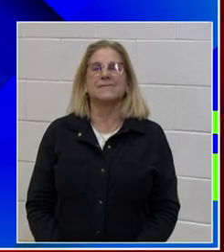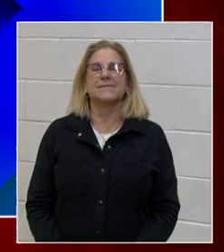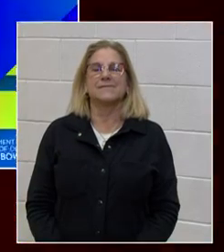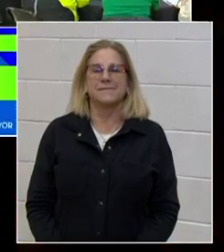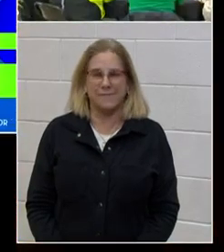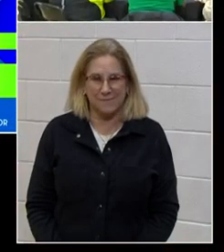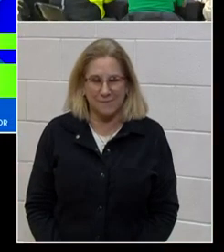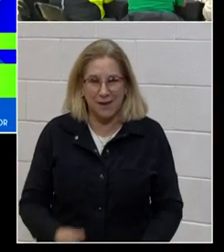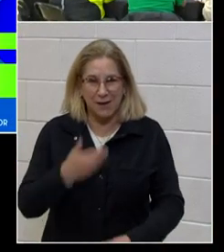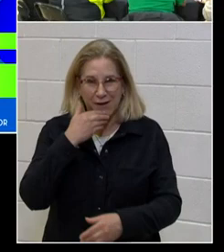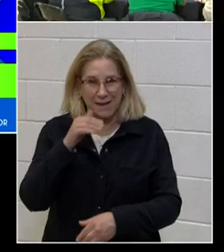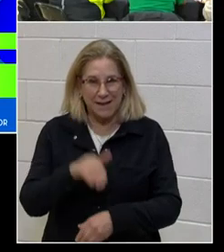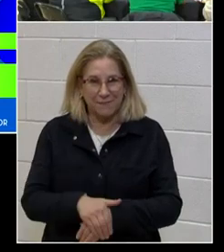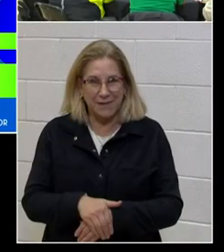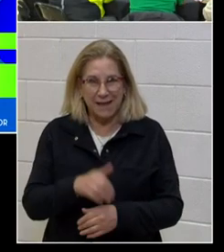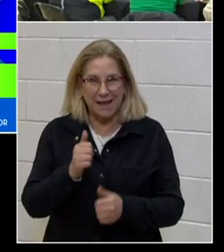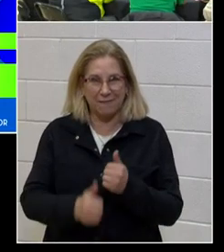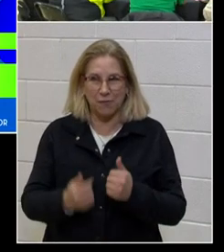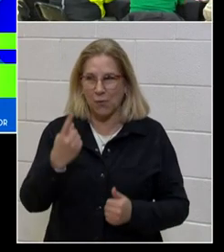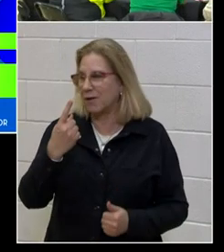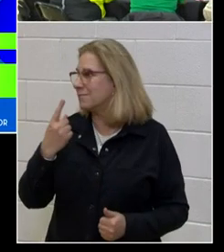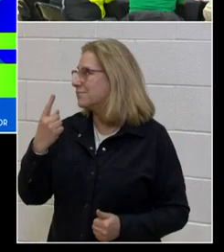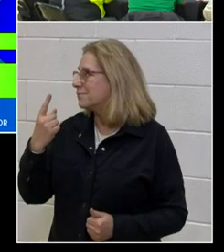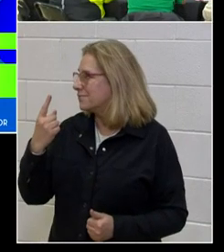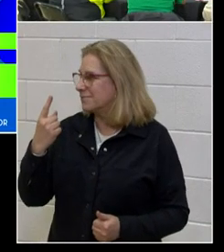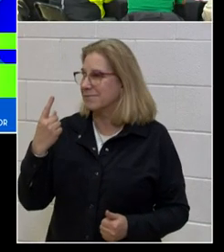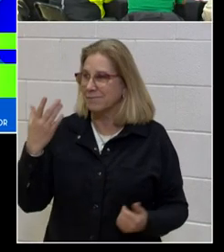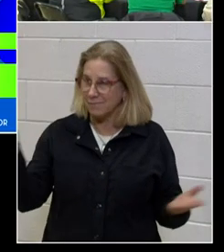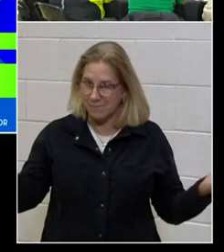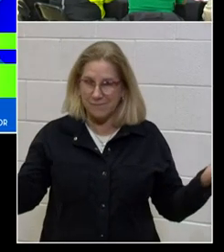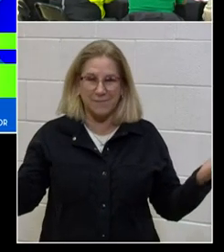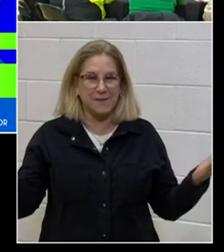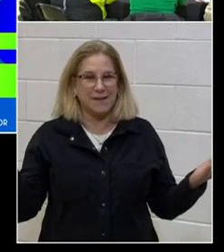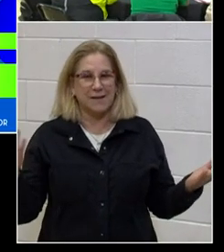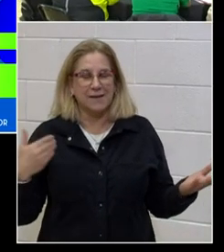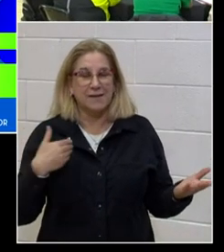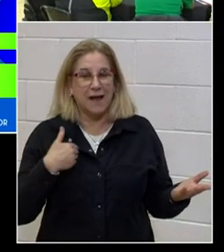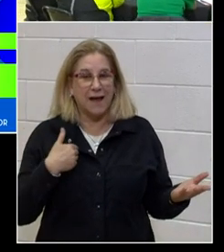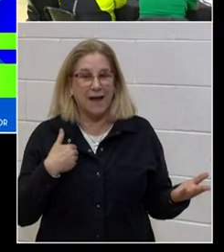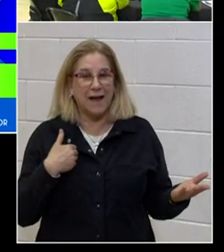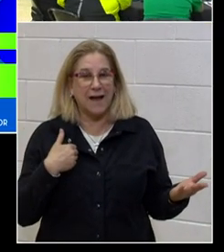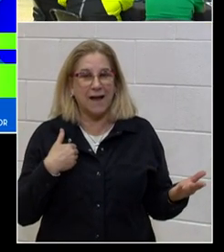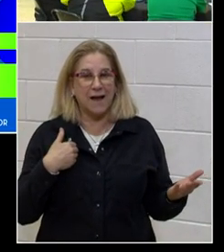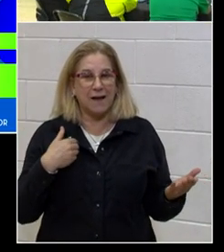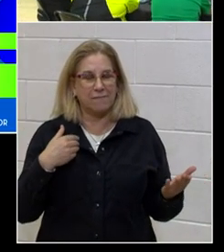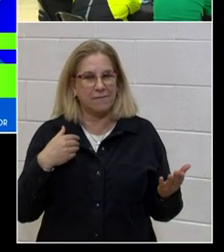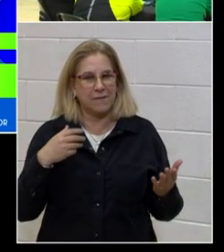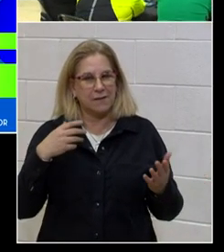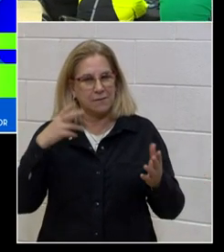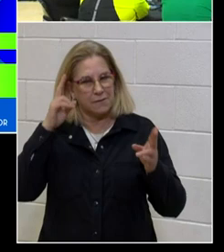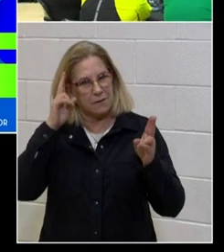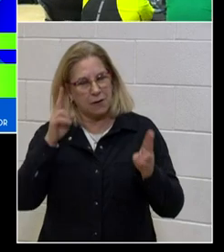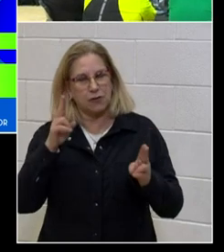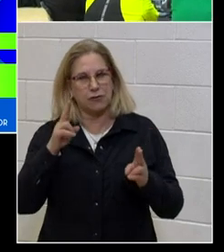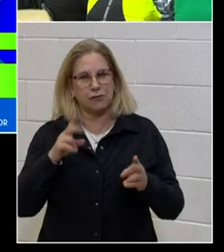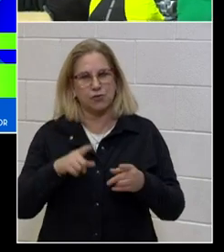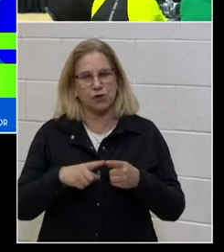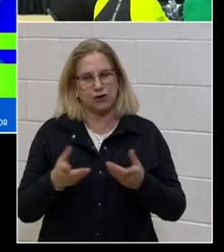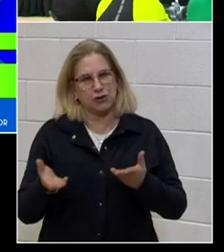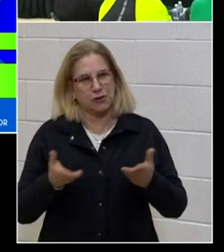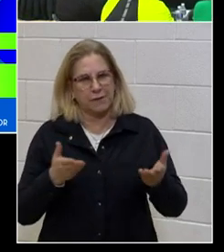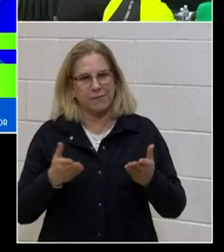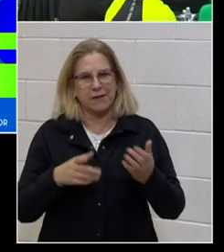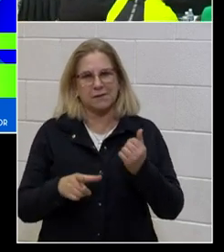Good evening, everyone. Good evening. I have the privilege of serving as the Deputy Chief of Staff to Mayor Bowser. My name is Steve